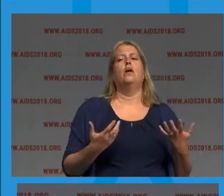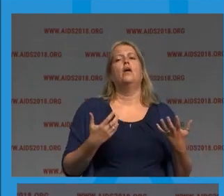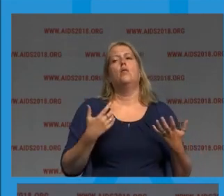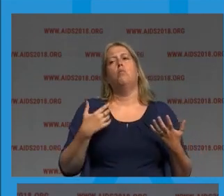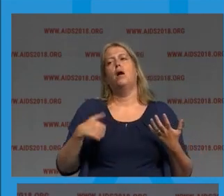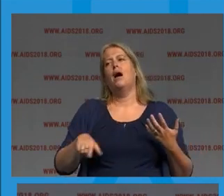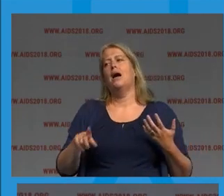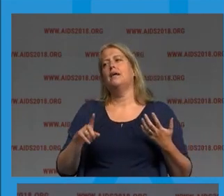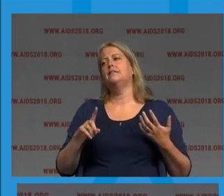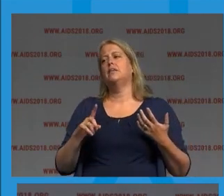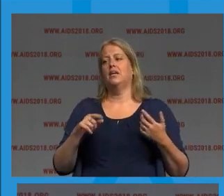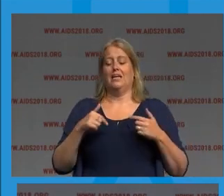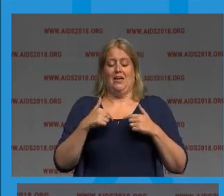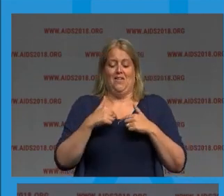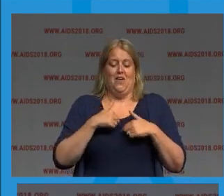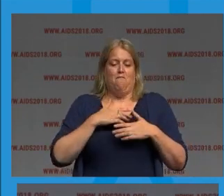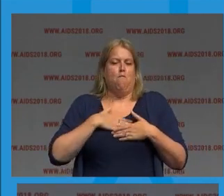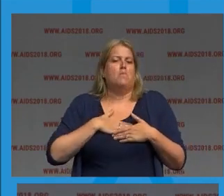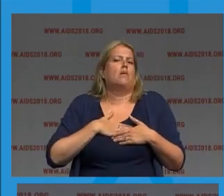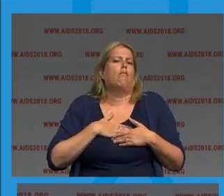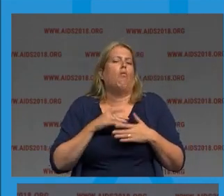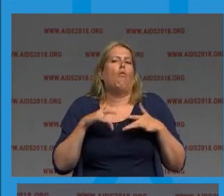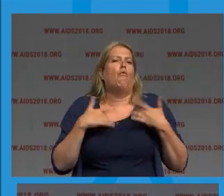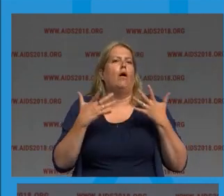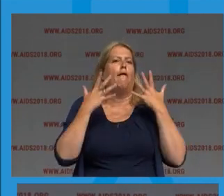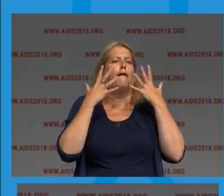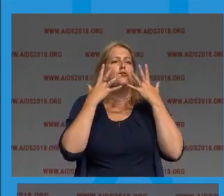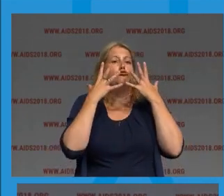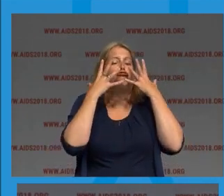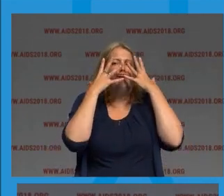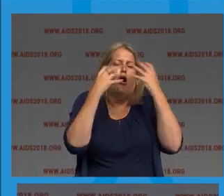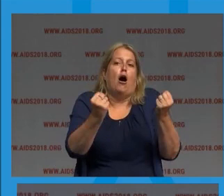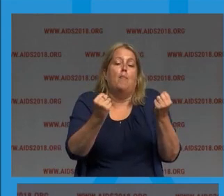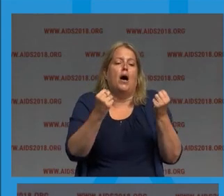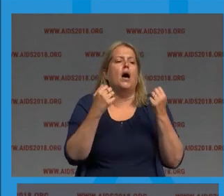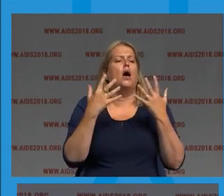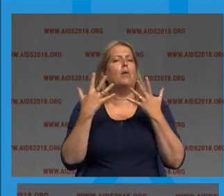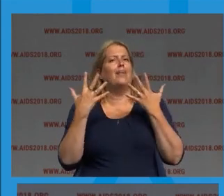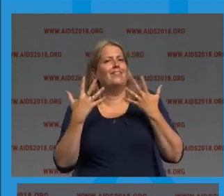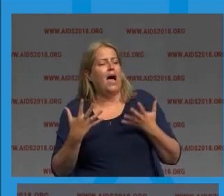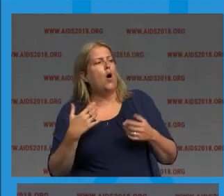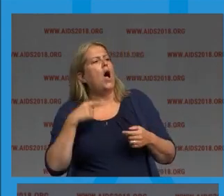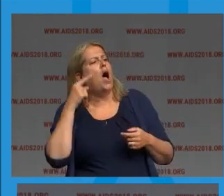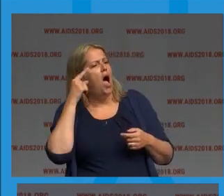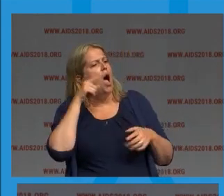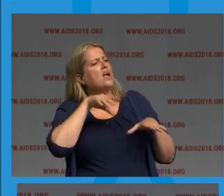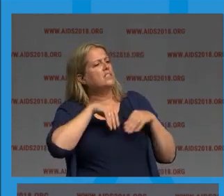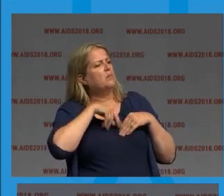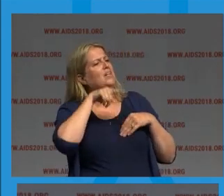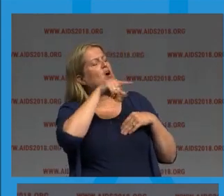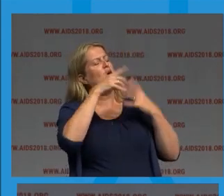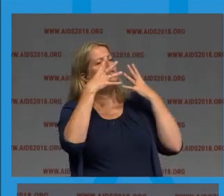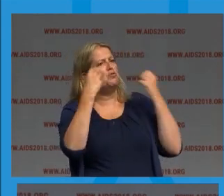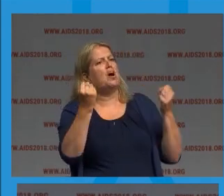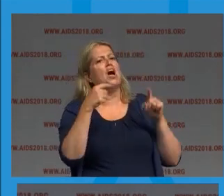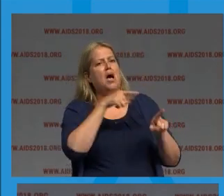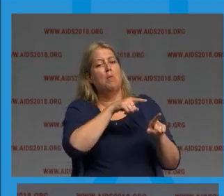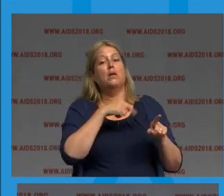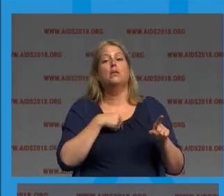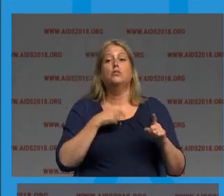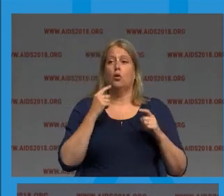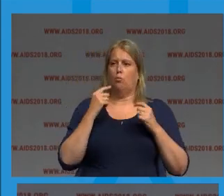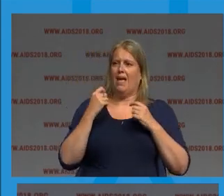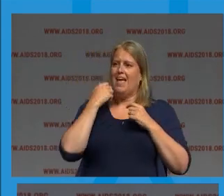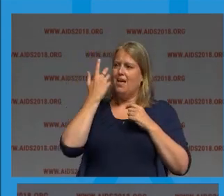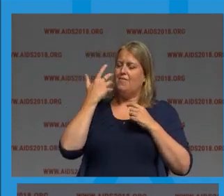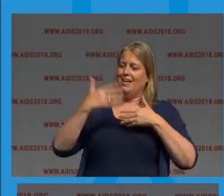recognize it as much as trauma for myself, but I have come to accept that it is trauma, Because as I continue to live out each day of my life, I have